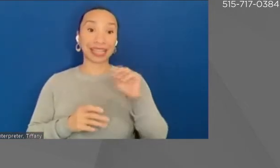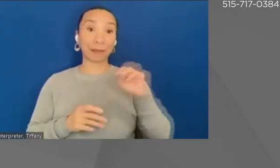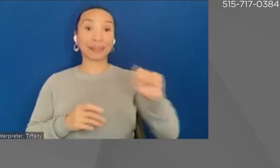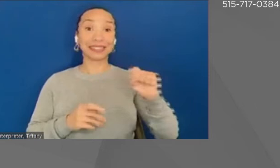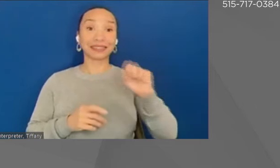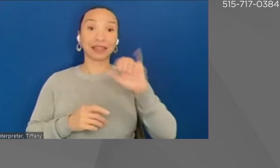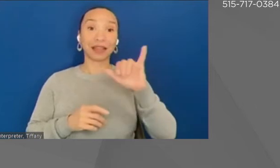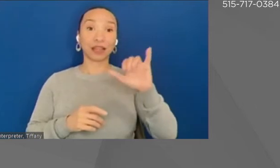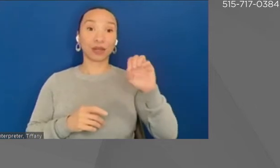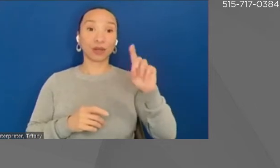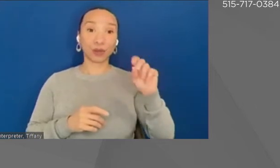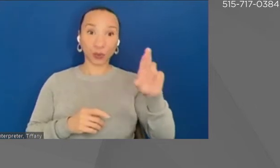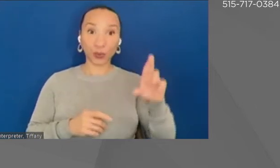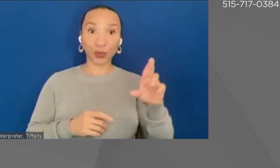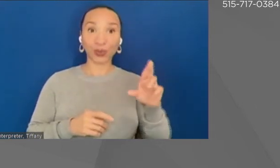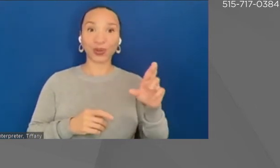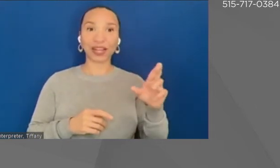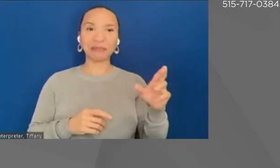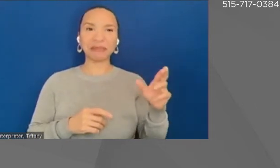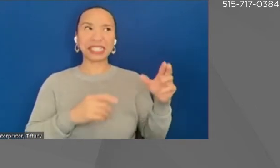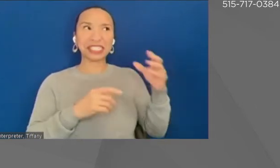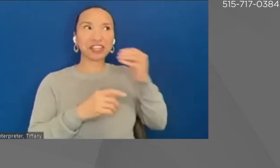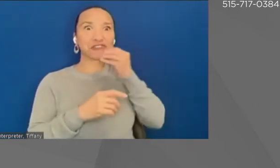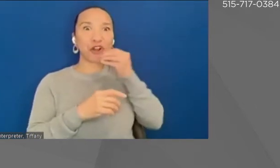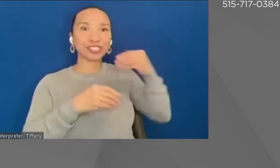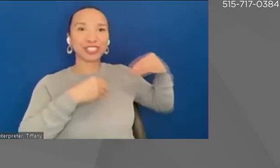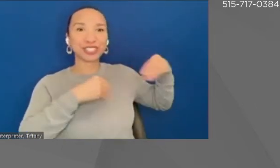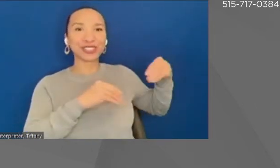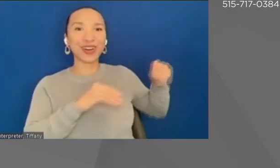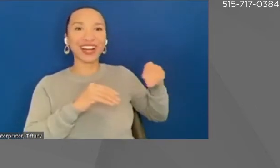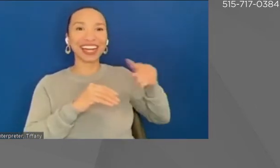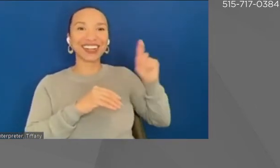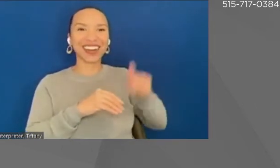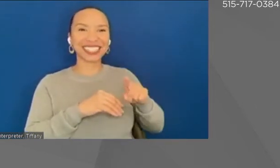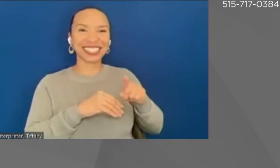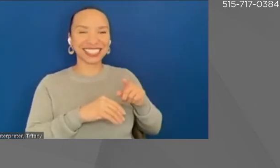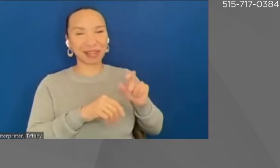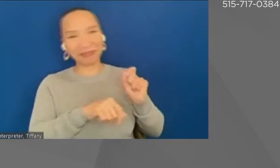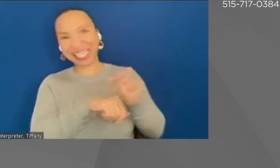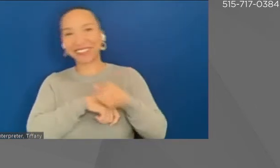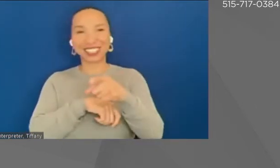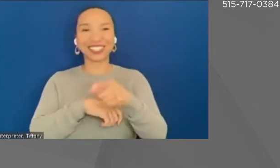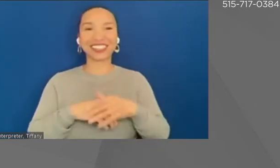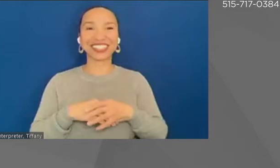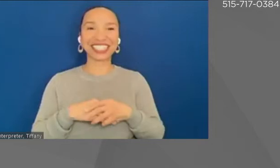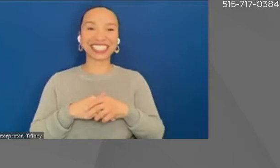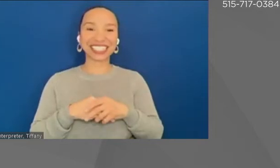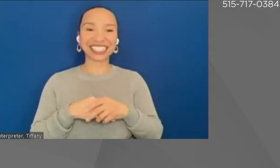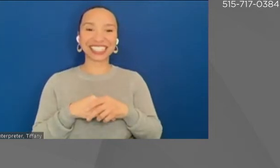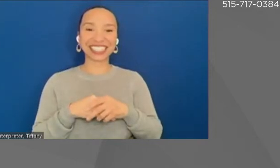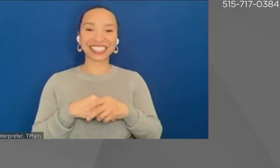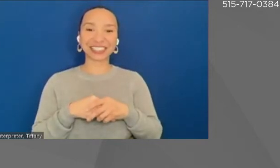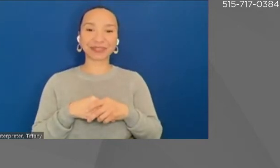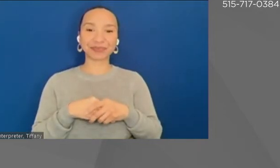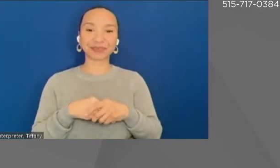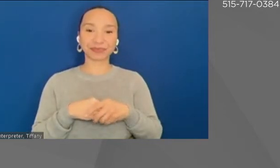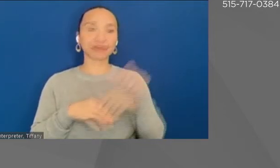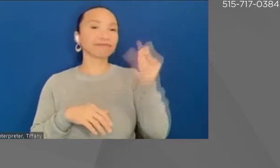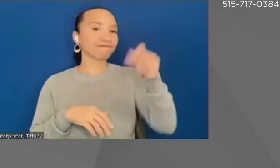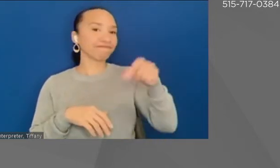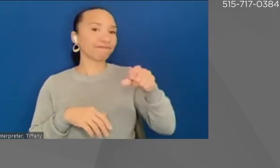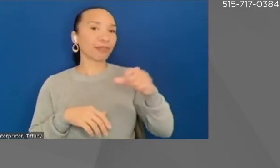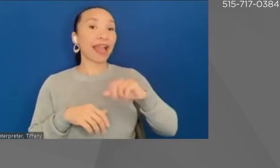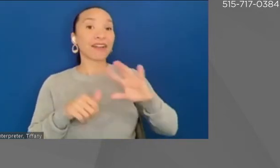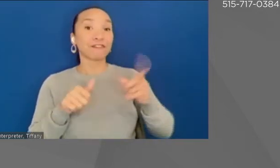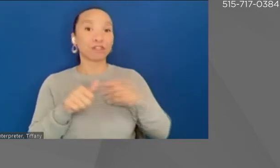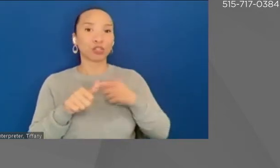like with the grocery store question, I'm going to pitch it to you. No, that sounds great. I would first get, what are